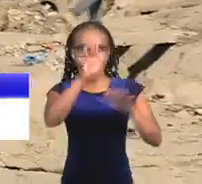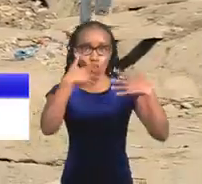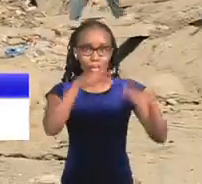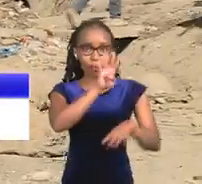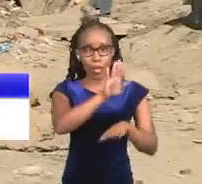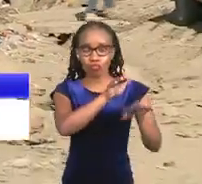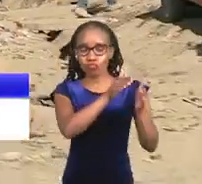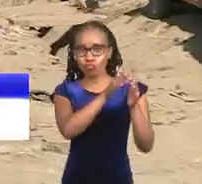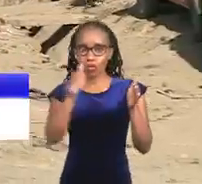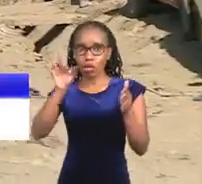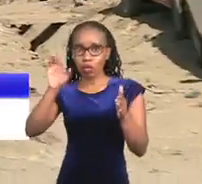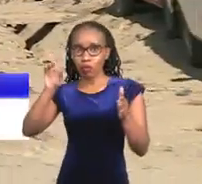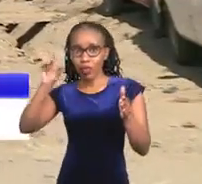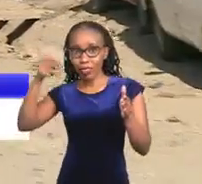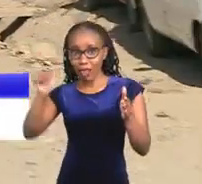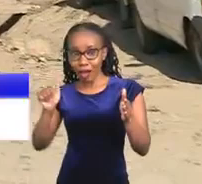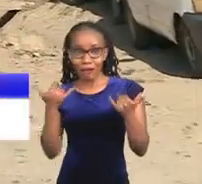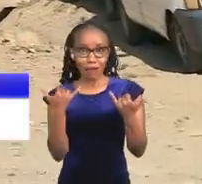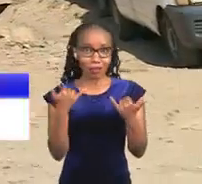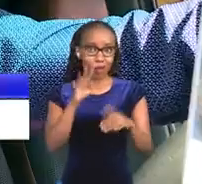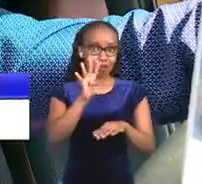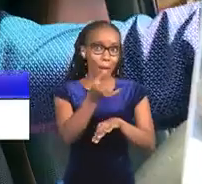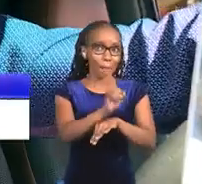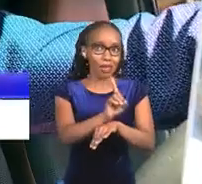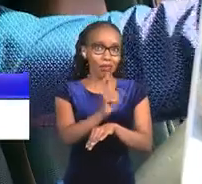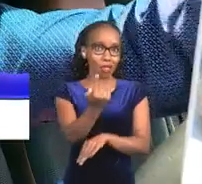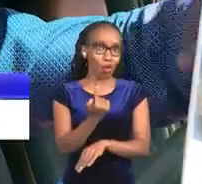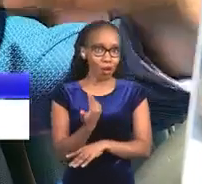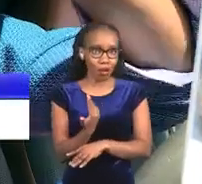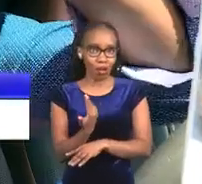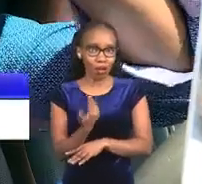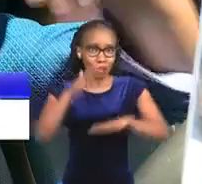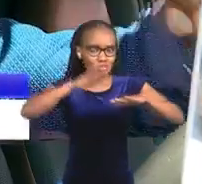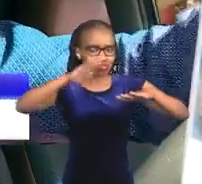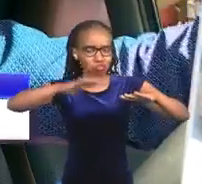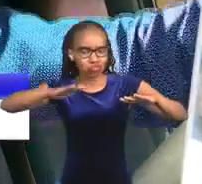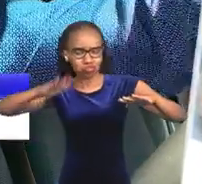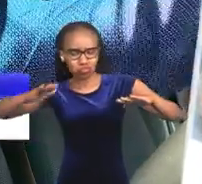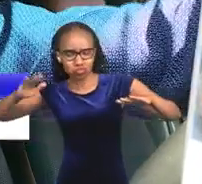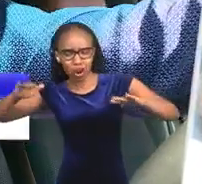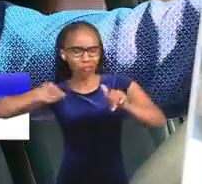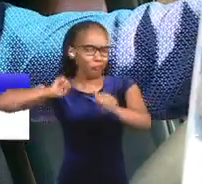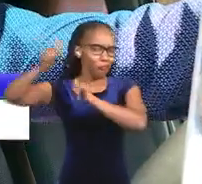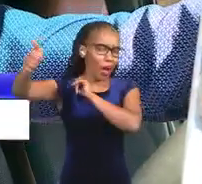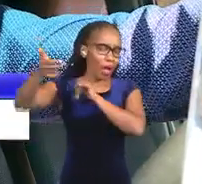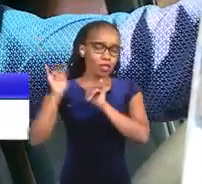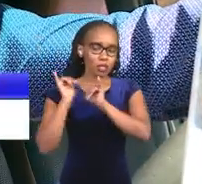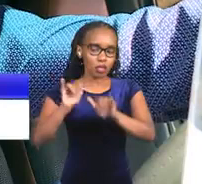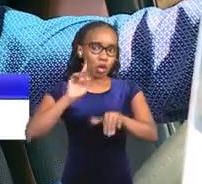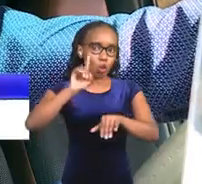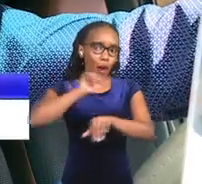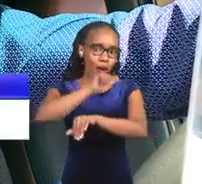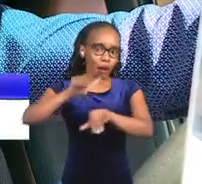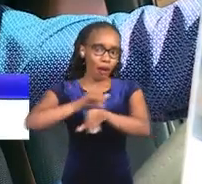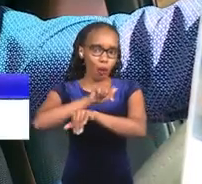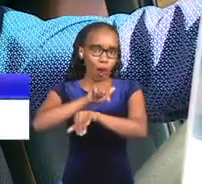Fedha Junction, but now it takes less than 4 minutes. Jamu ilikuwa inashika mpaka kuare chini. Tuloka almost 1 hour.